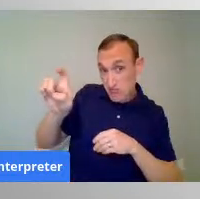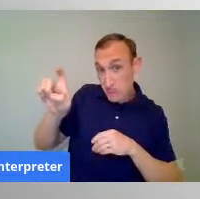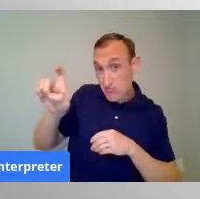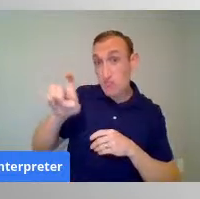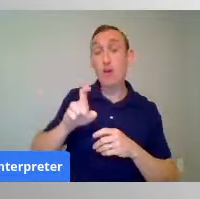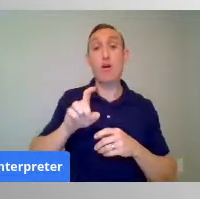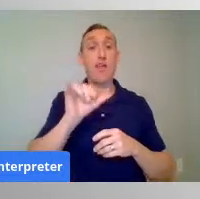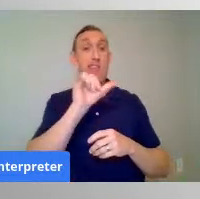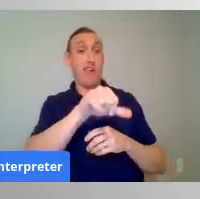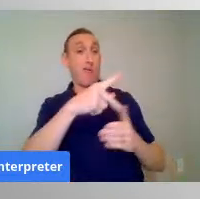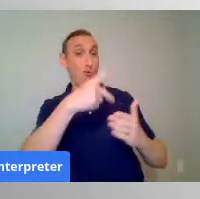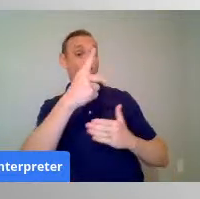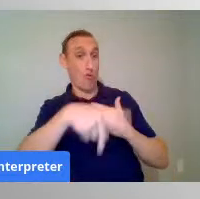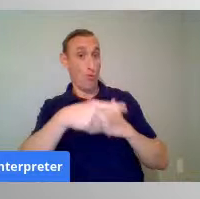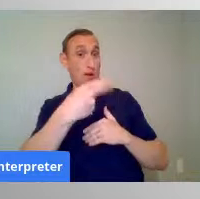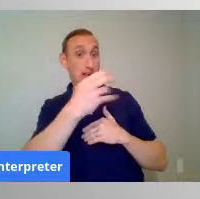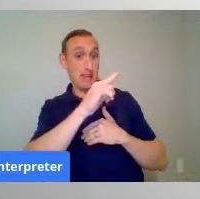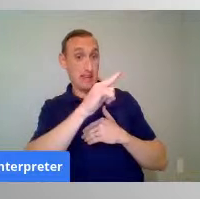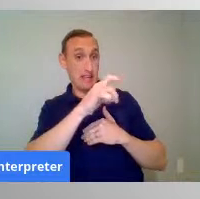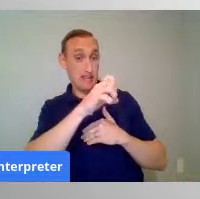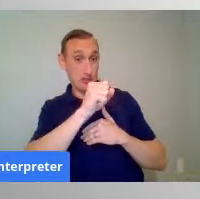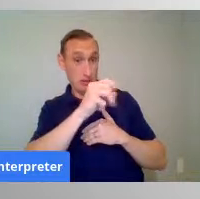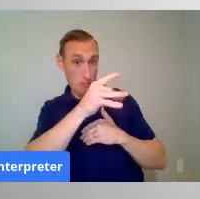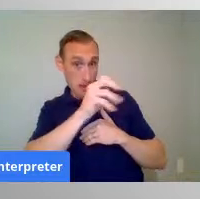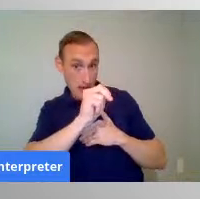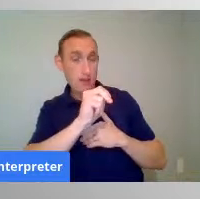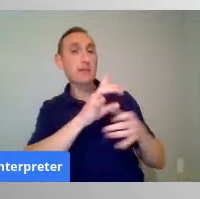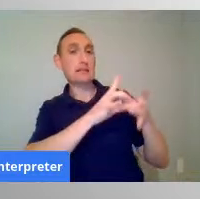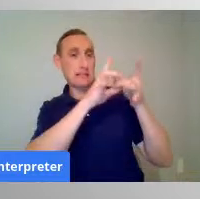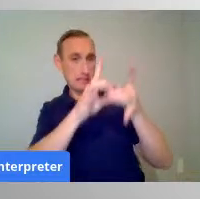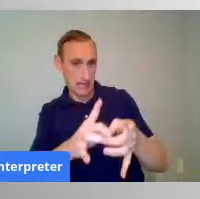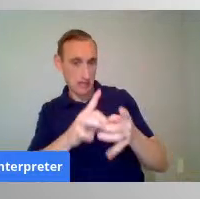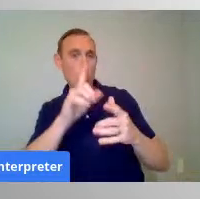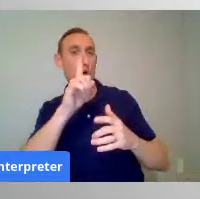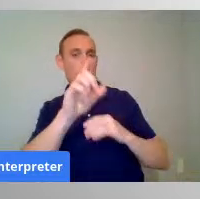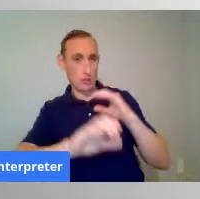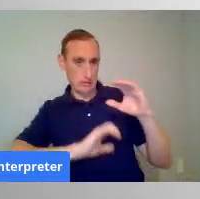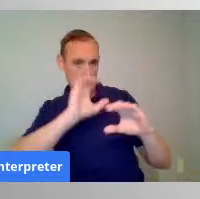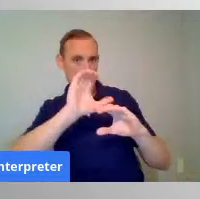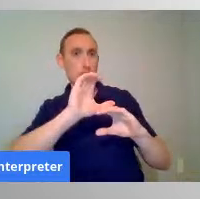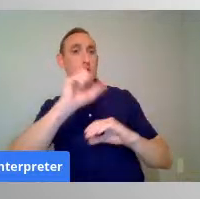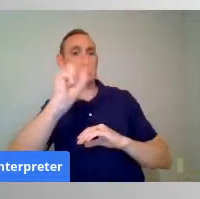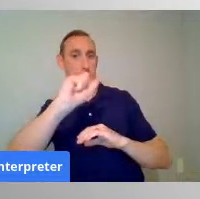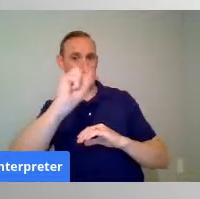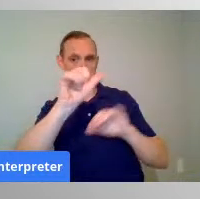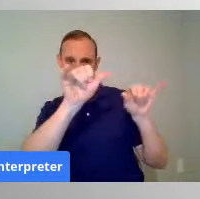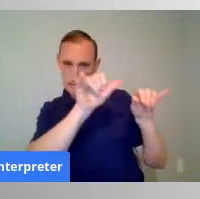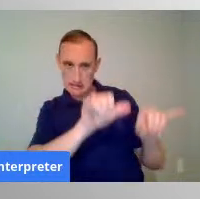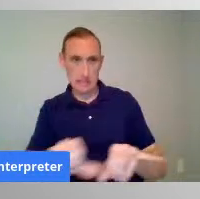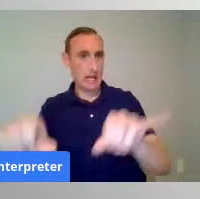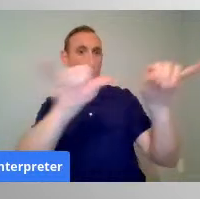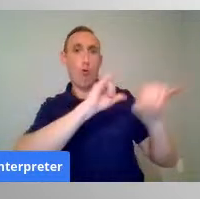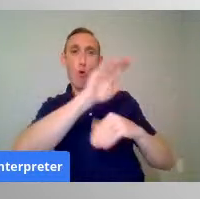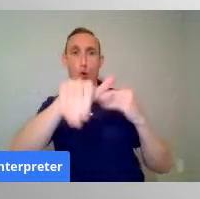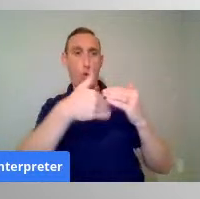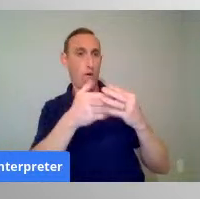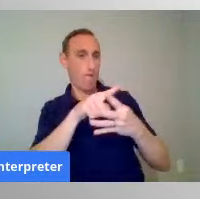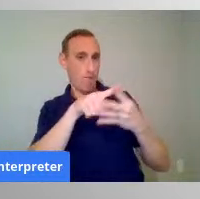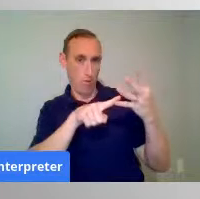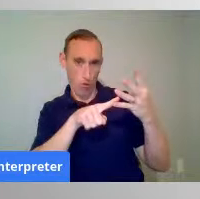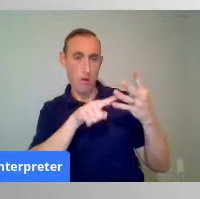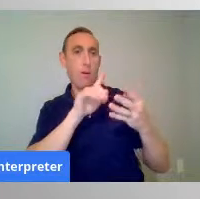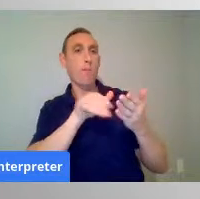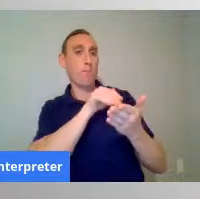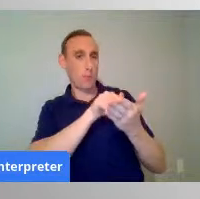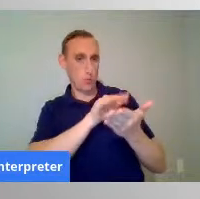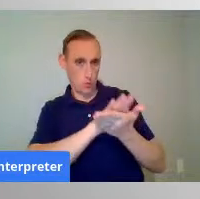that program at Hillsman was a component of 21st century, and that was standard across all 4 middle schools. They had that morning